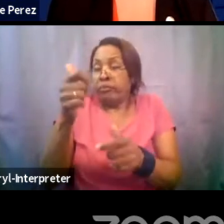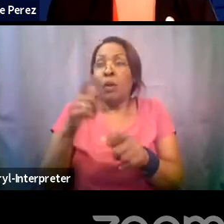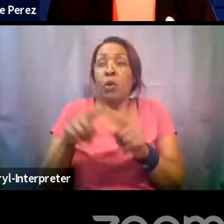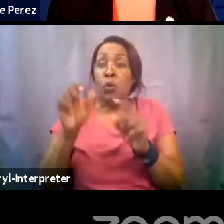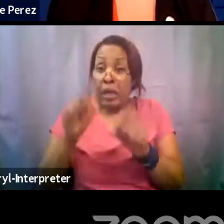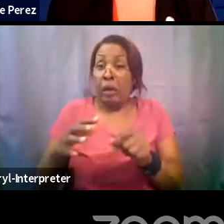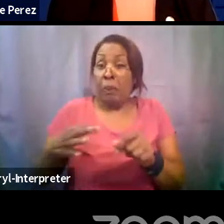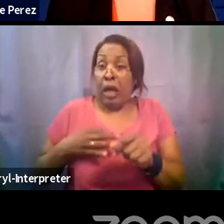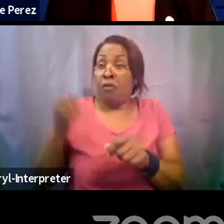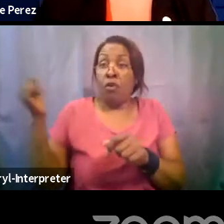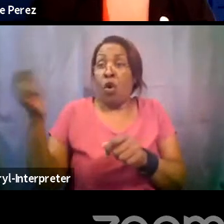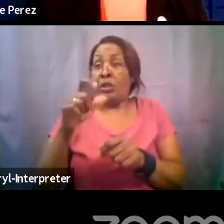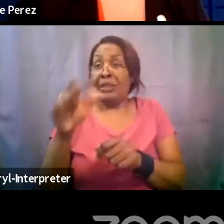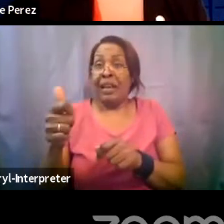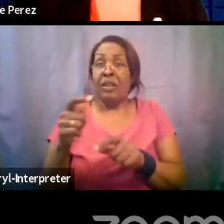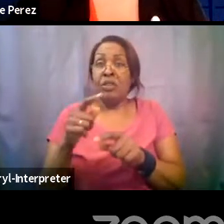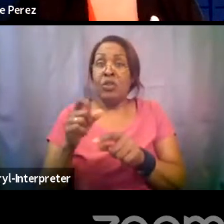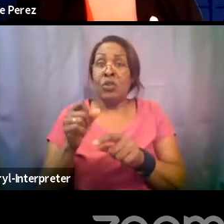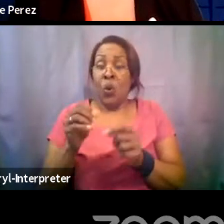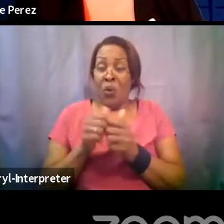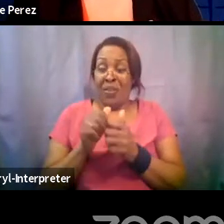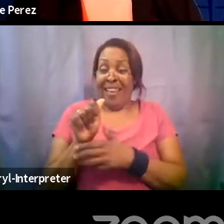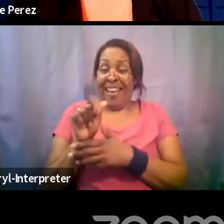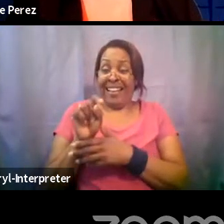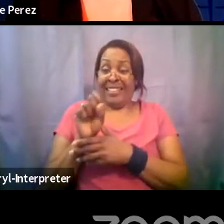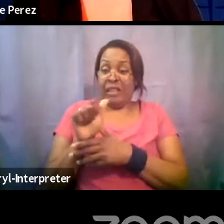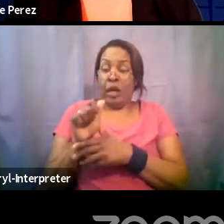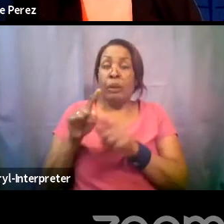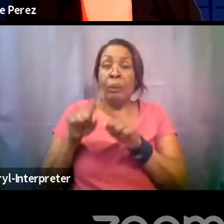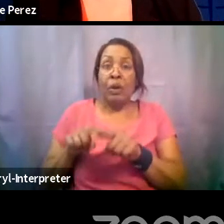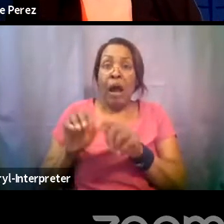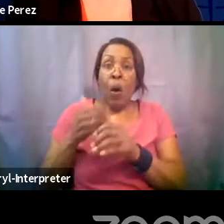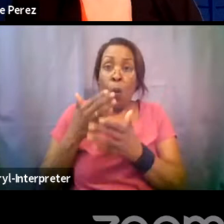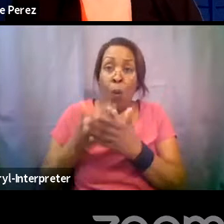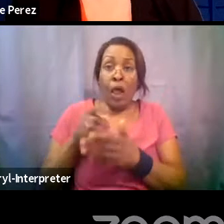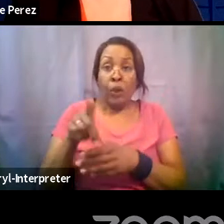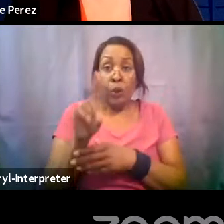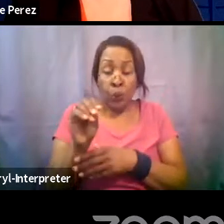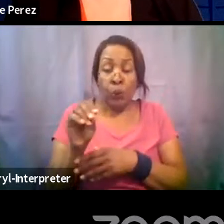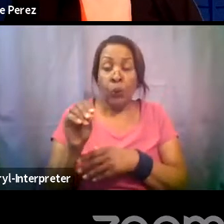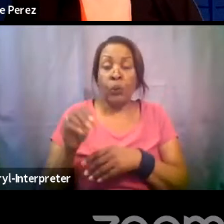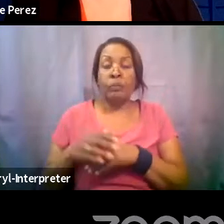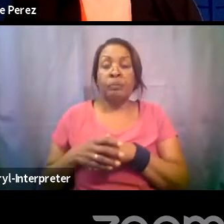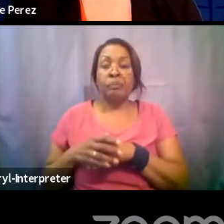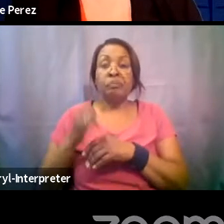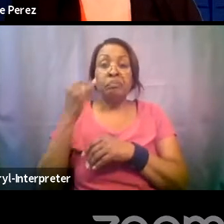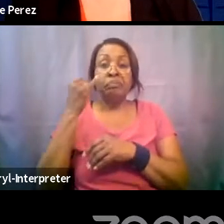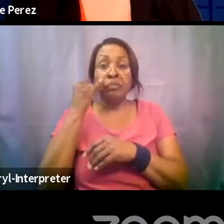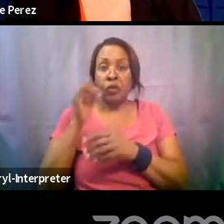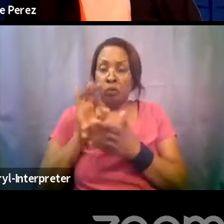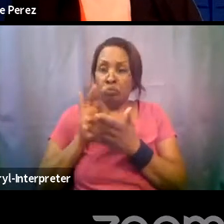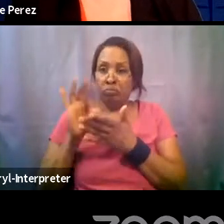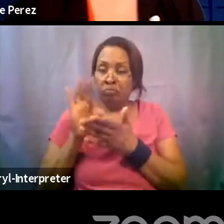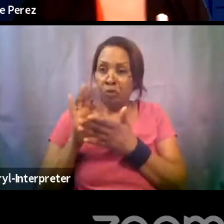10. So with the ATSA, depending on how well you do, if you score